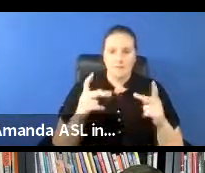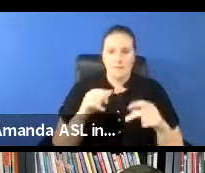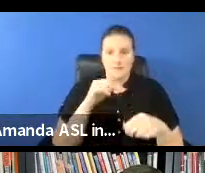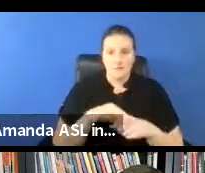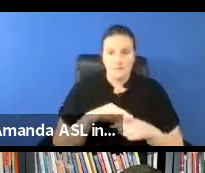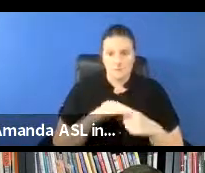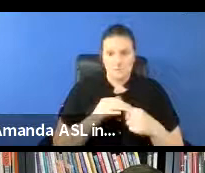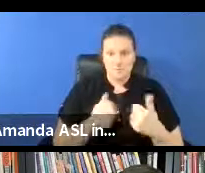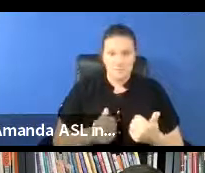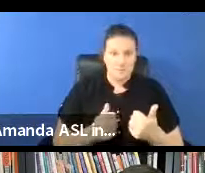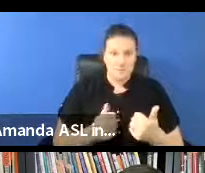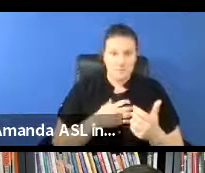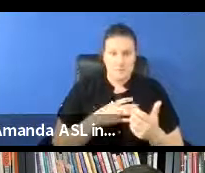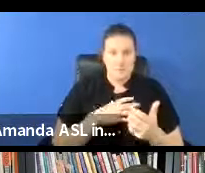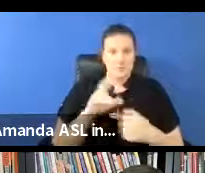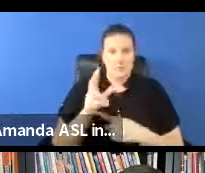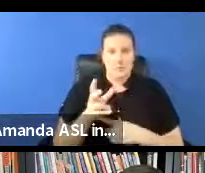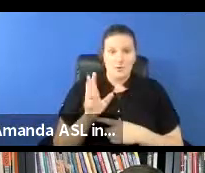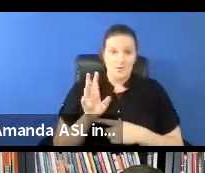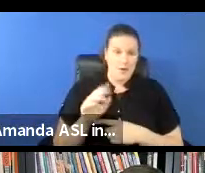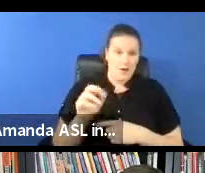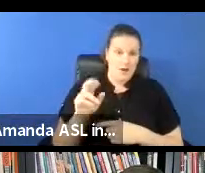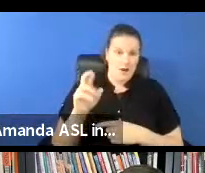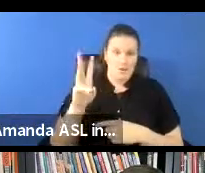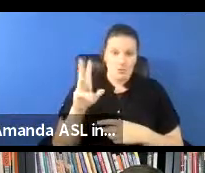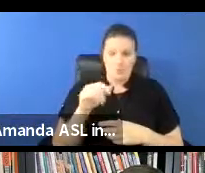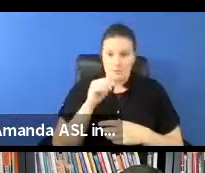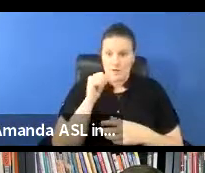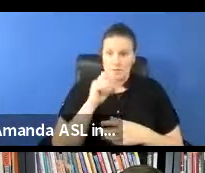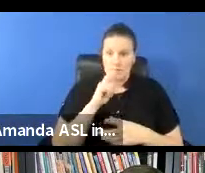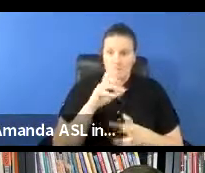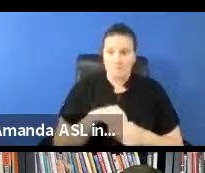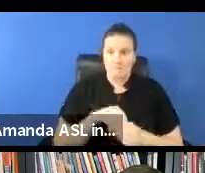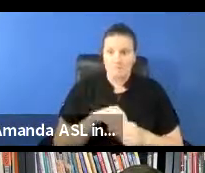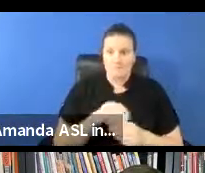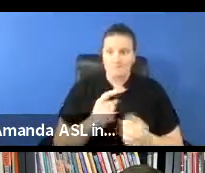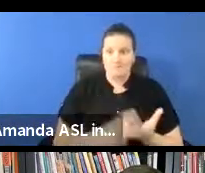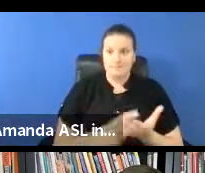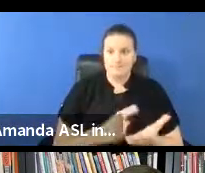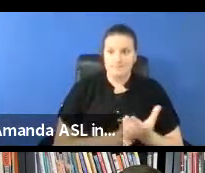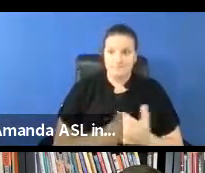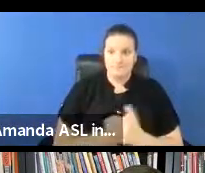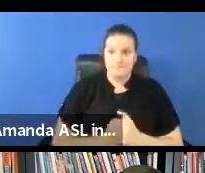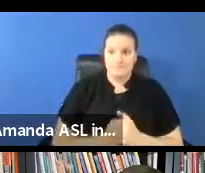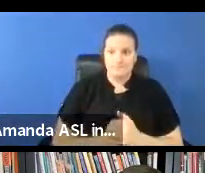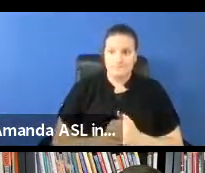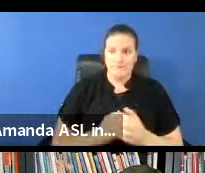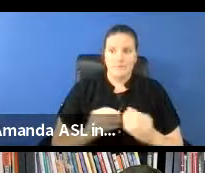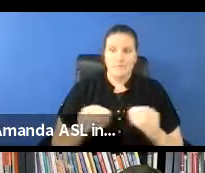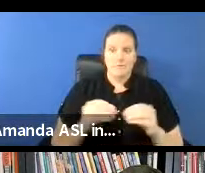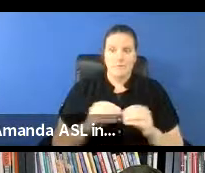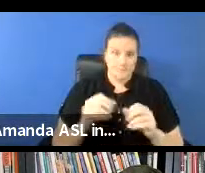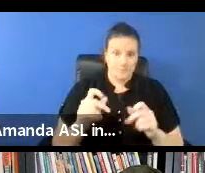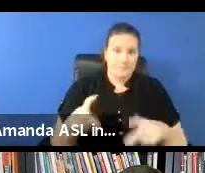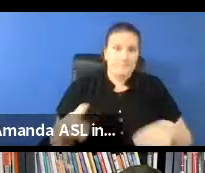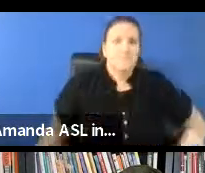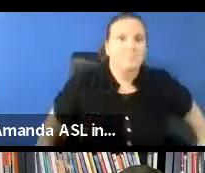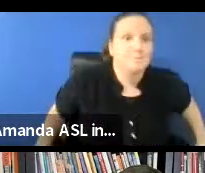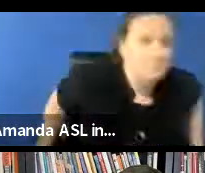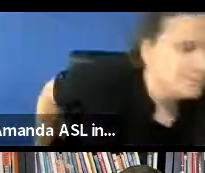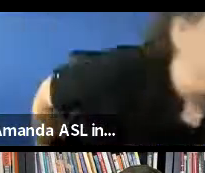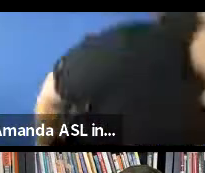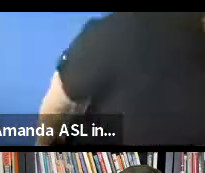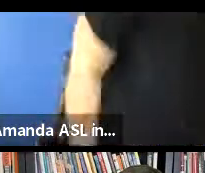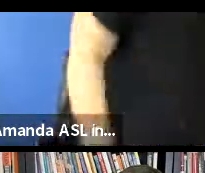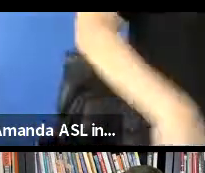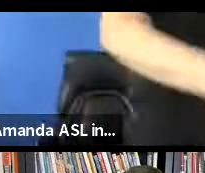voting. I've only got 3 or 4 arrows. It's not compelling. A few more arrows. And Lynn, to make